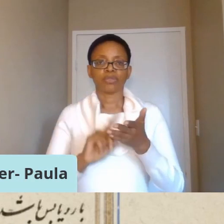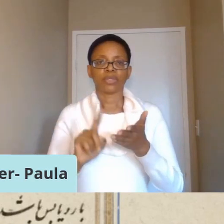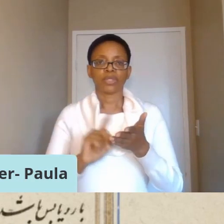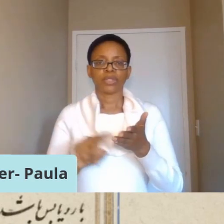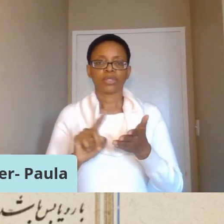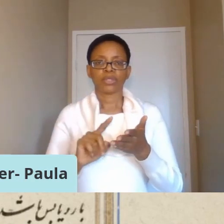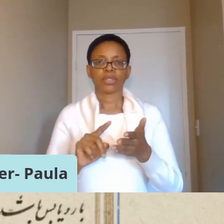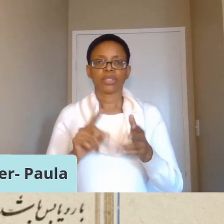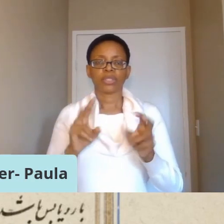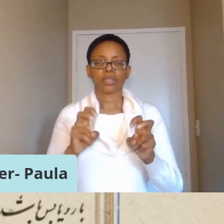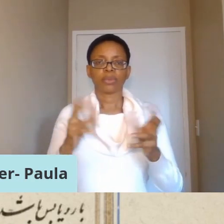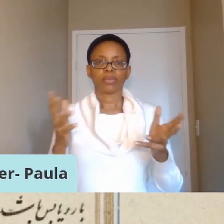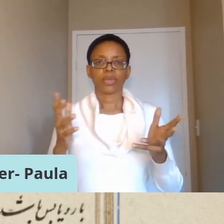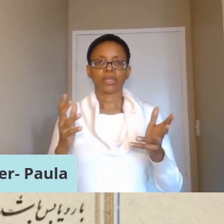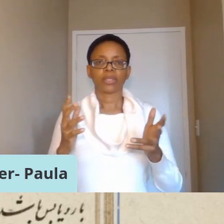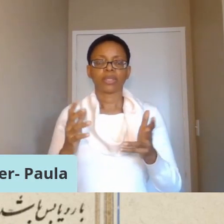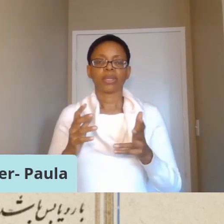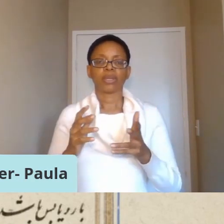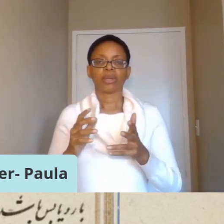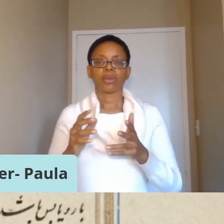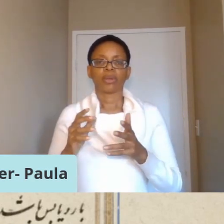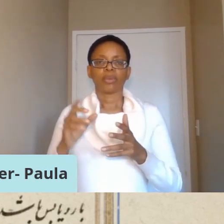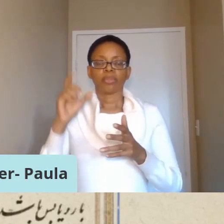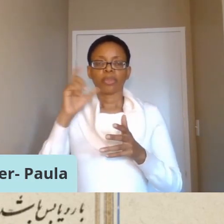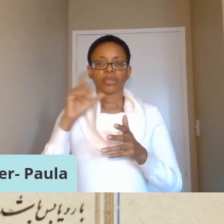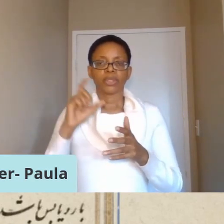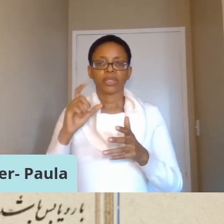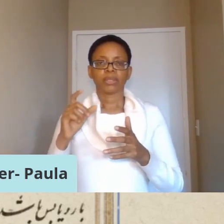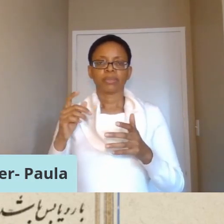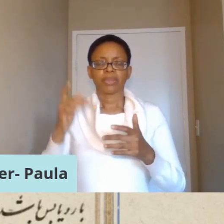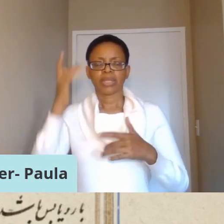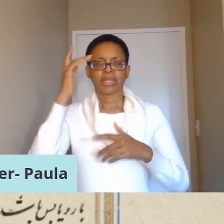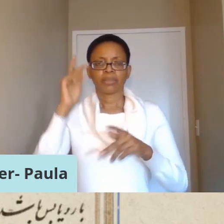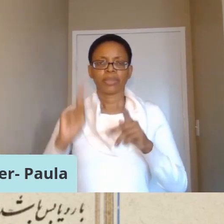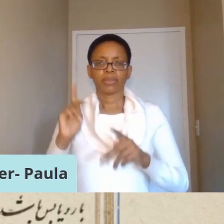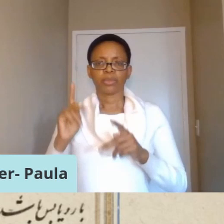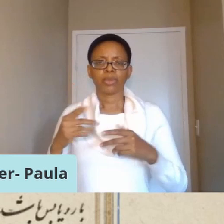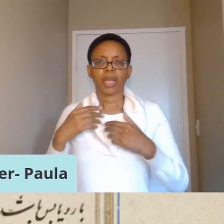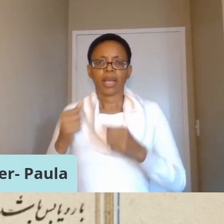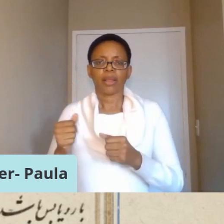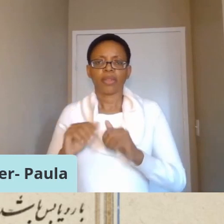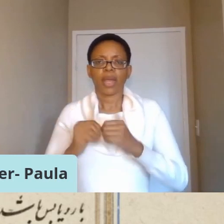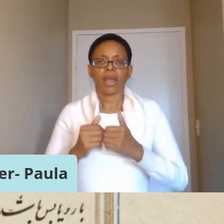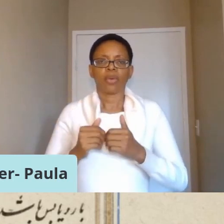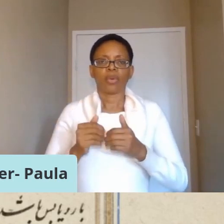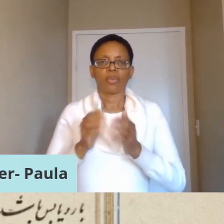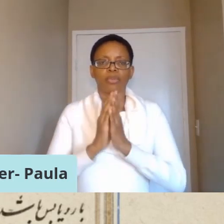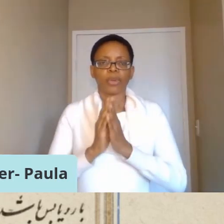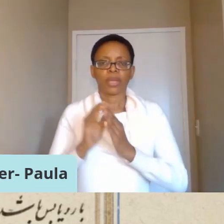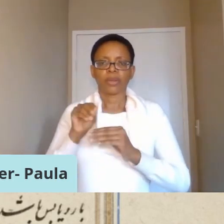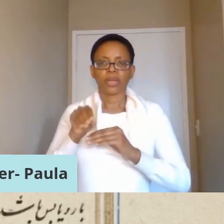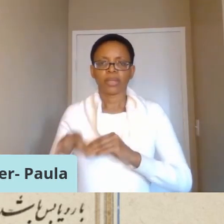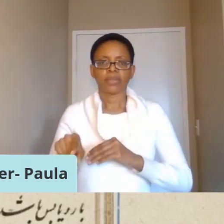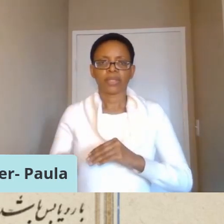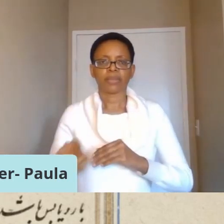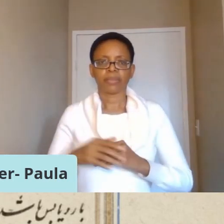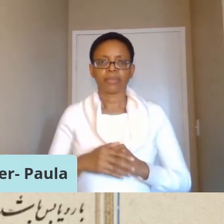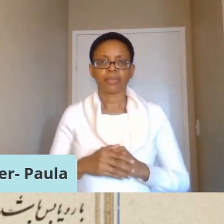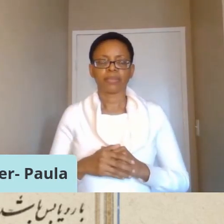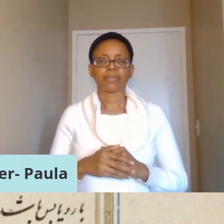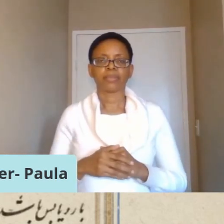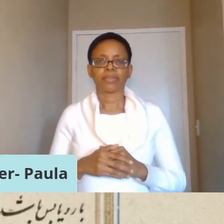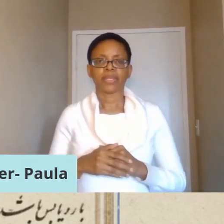prayer on Muslim patients' well-being. Currently, he teaches at Center for Islamic